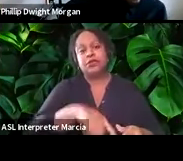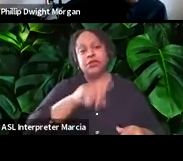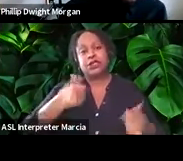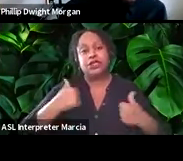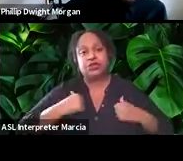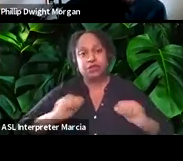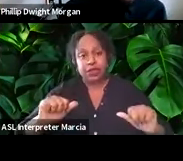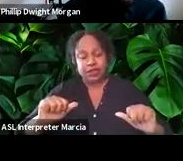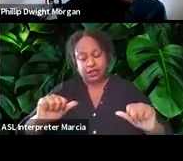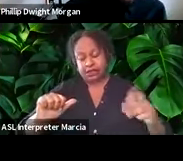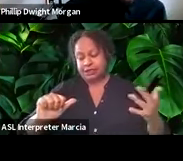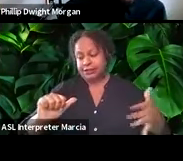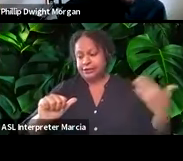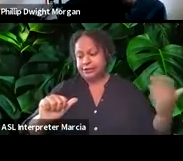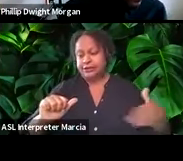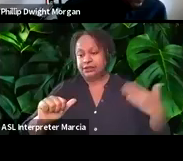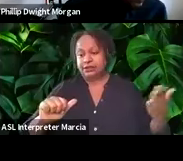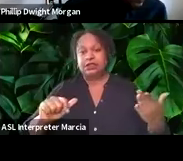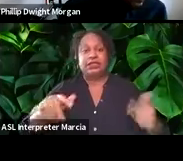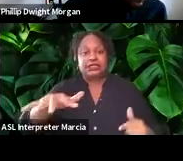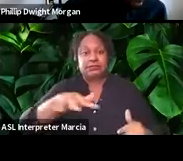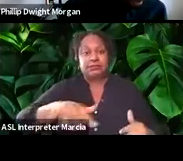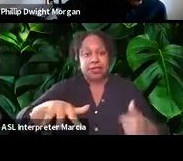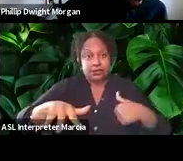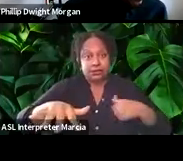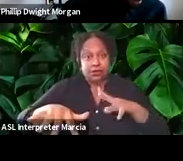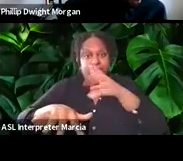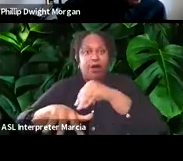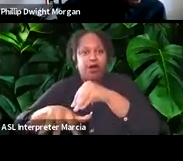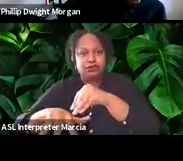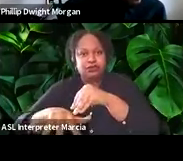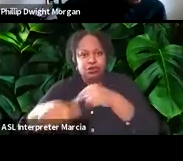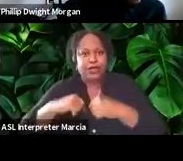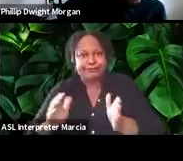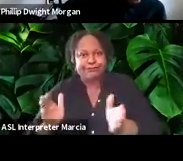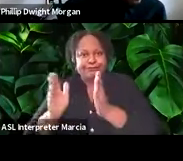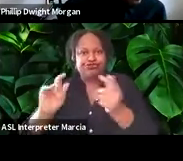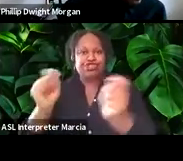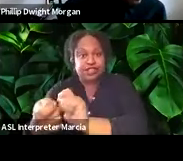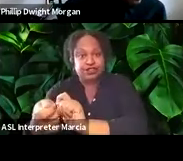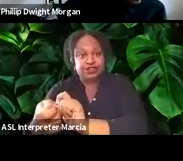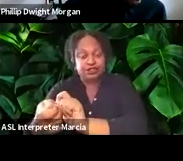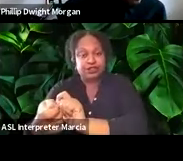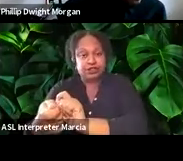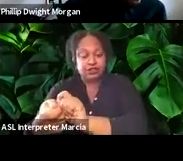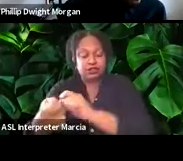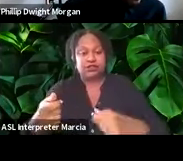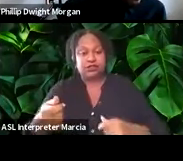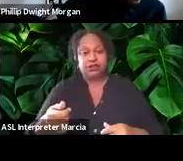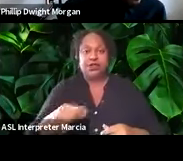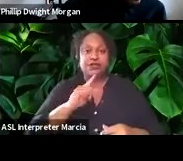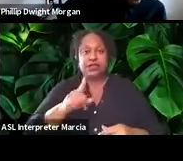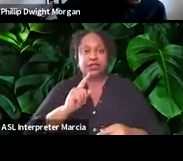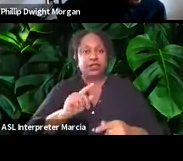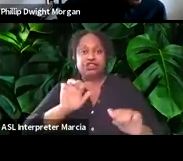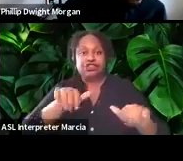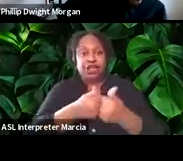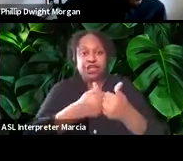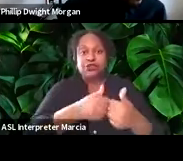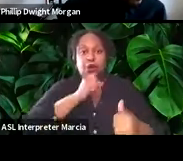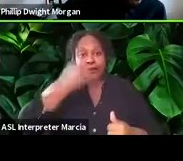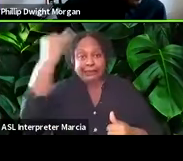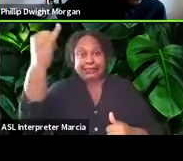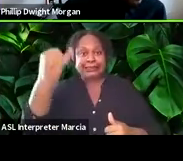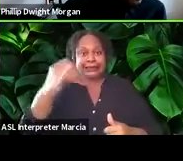be the change in the spaces that you occupy. And I think that's the most important part. So it's like challenging old ideologies and introducing